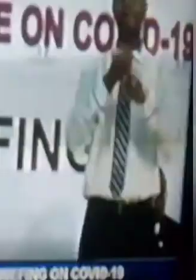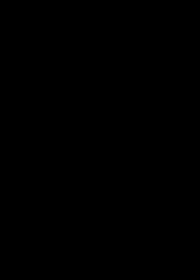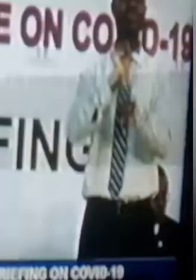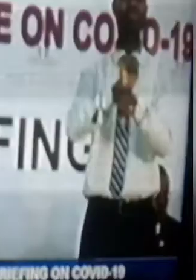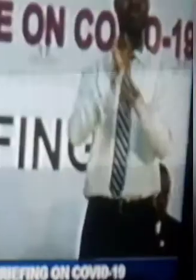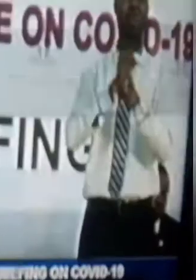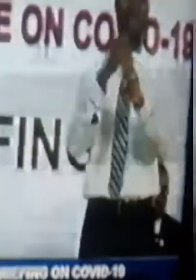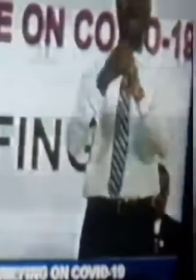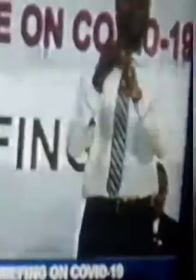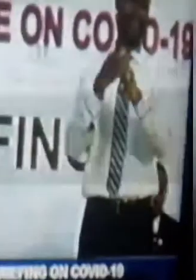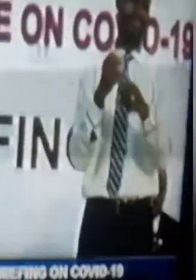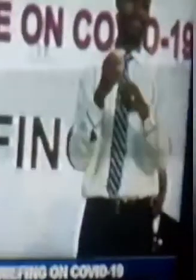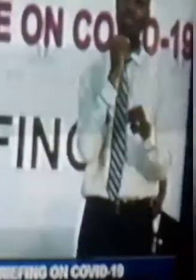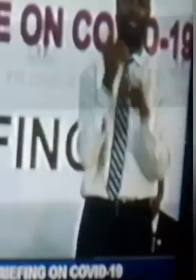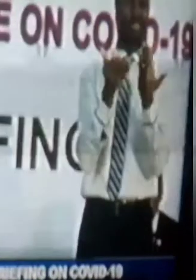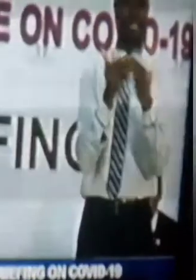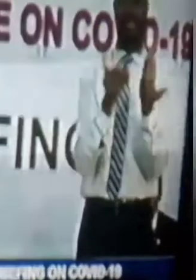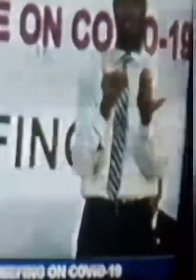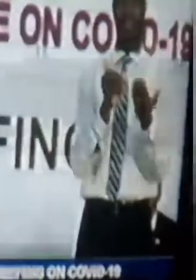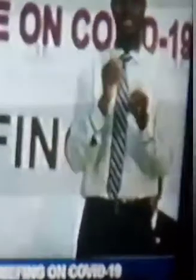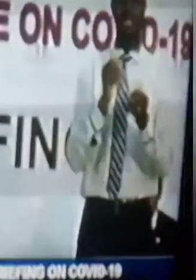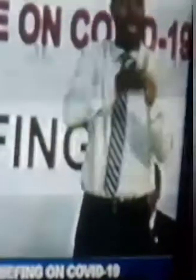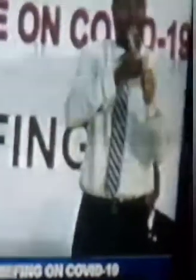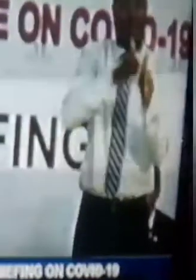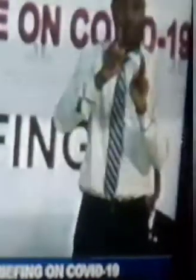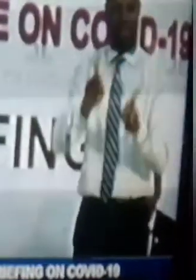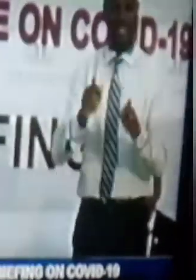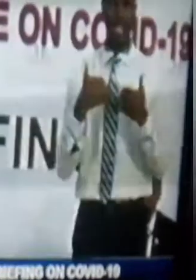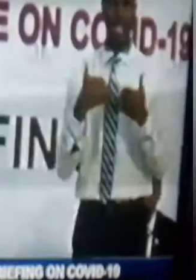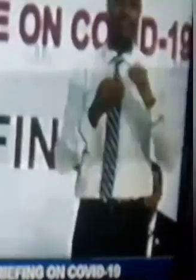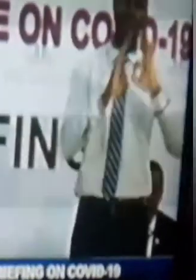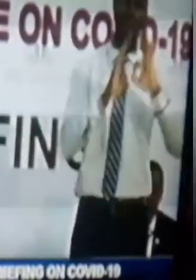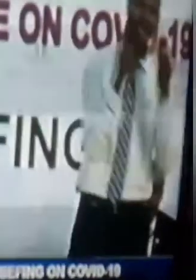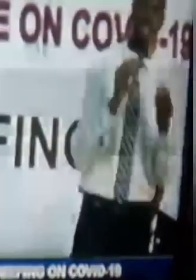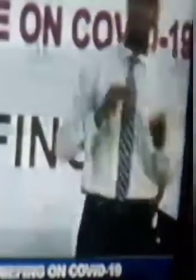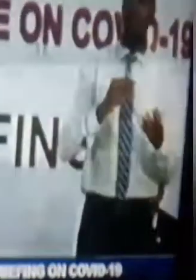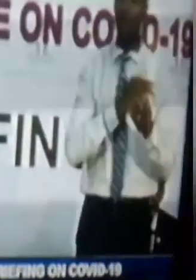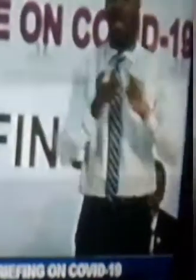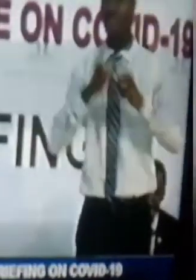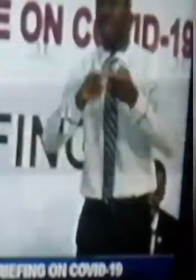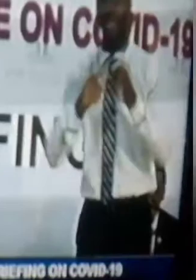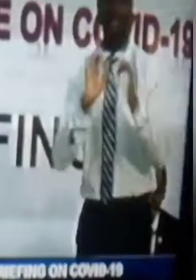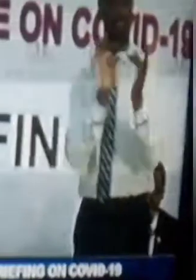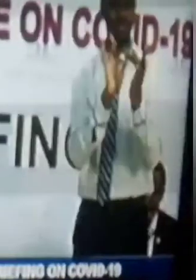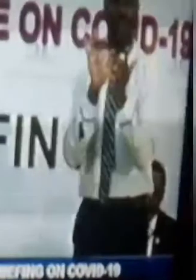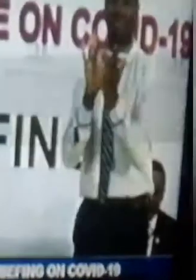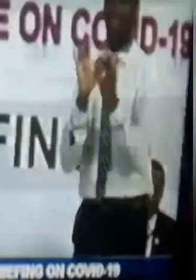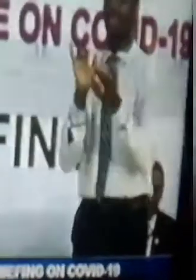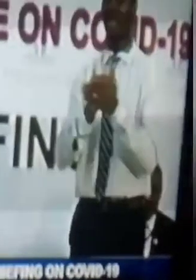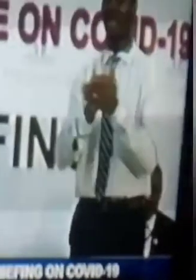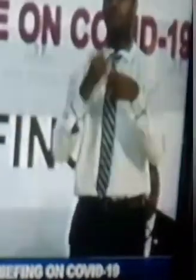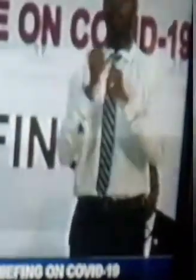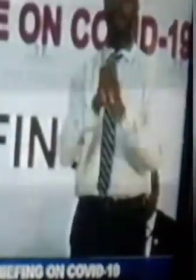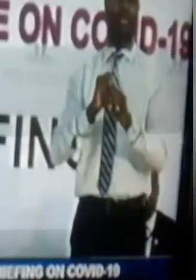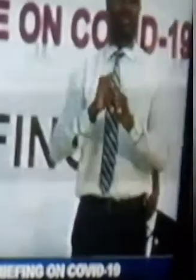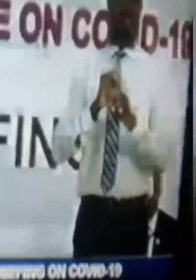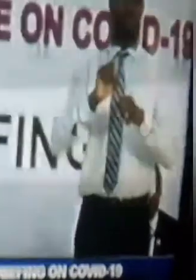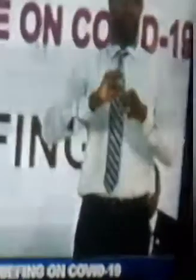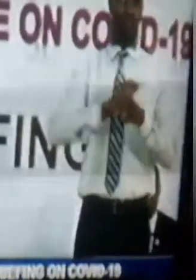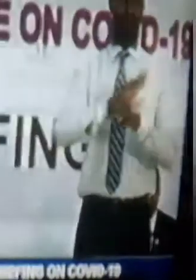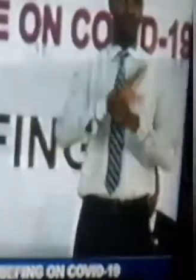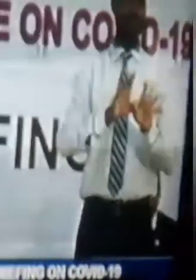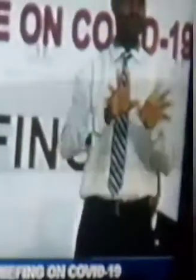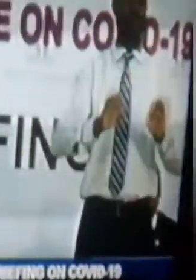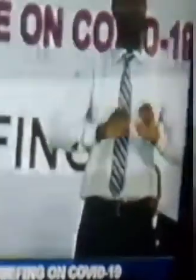lot of contacts, friends, family around them. So this is a very intense activity now going on in every state that